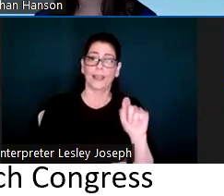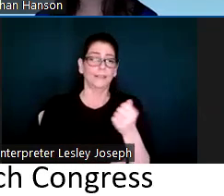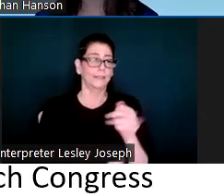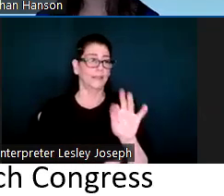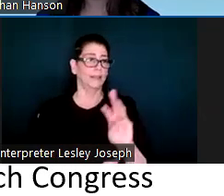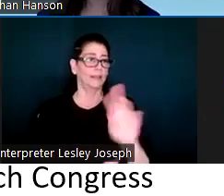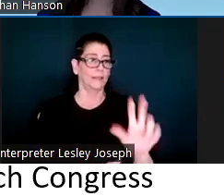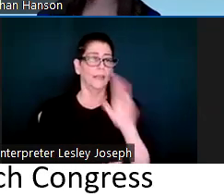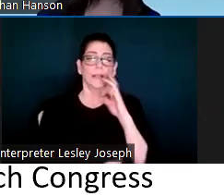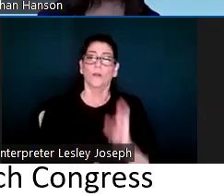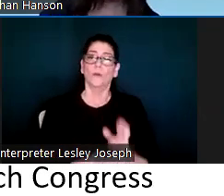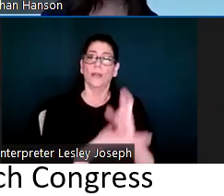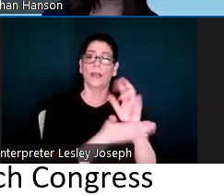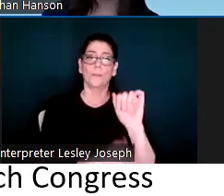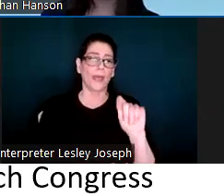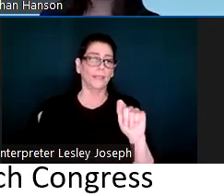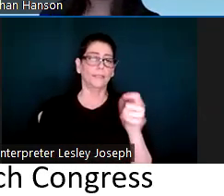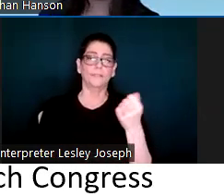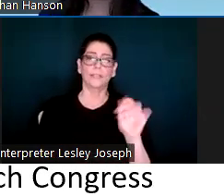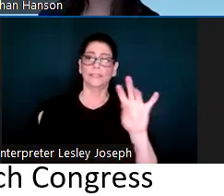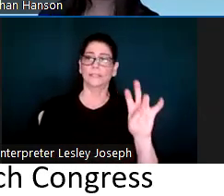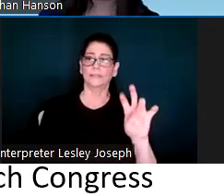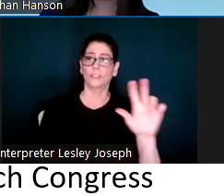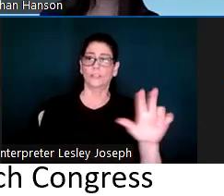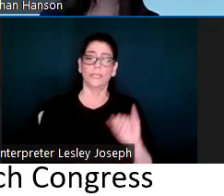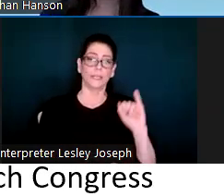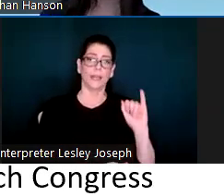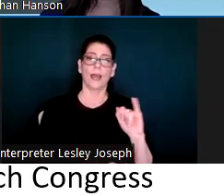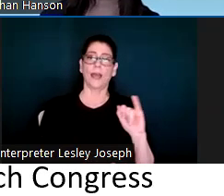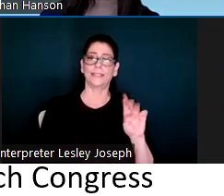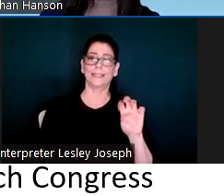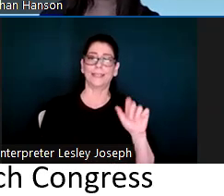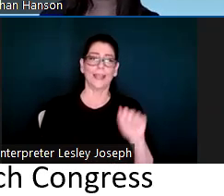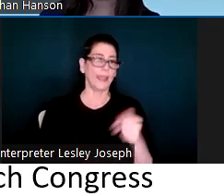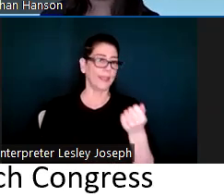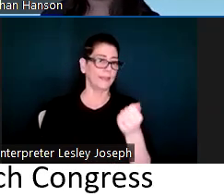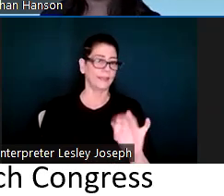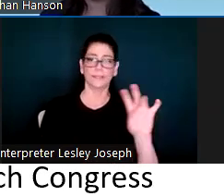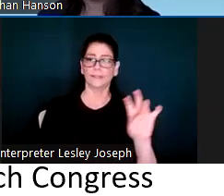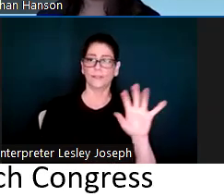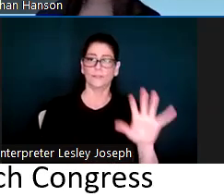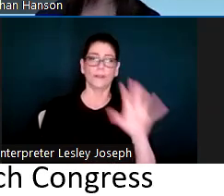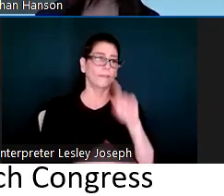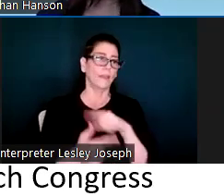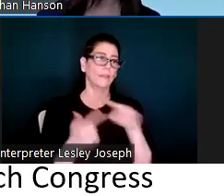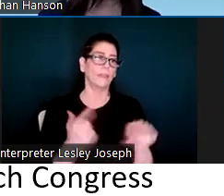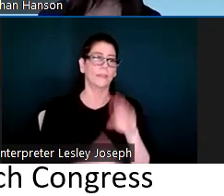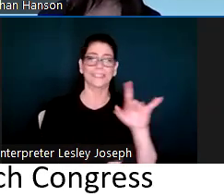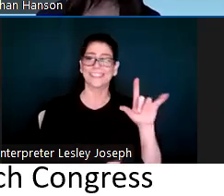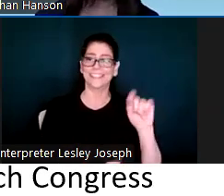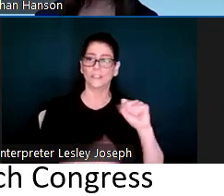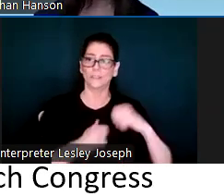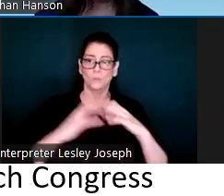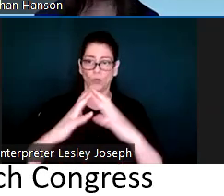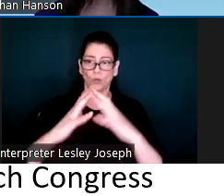of 73, the IDEA Act in 1975, and then of course the first Centers for Independent Living were created. And as we move